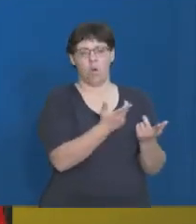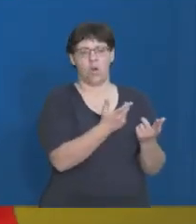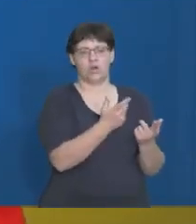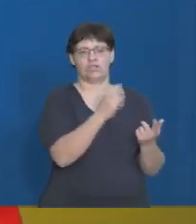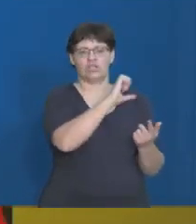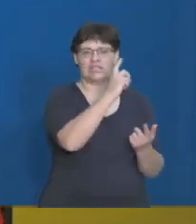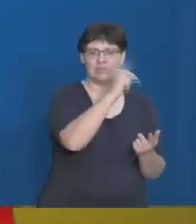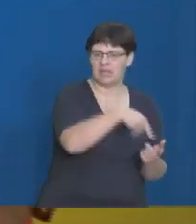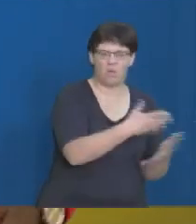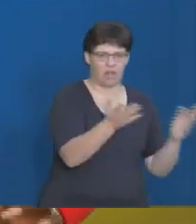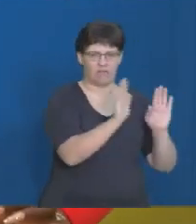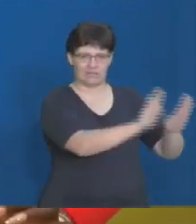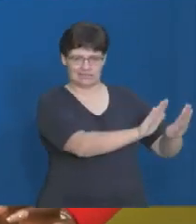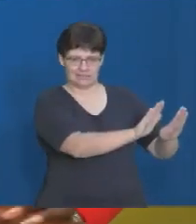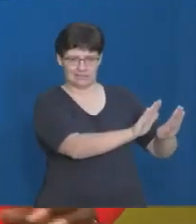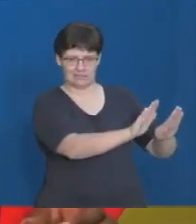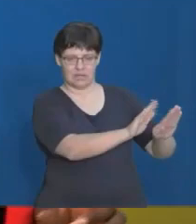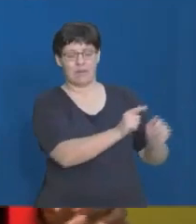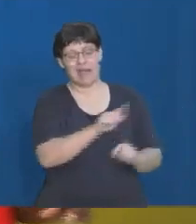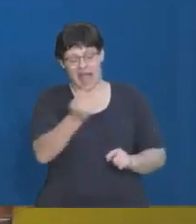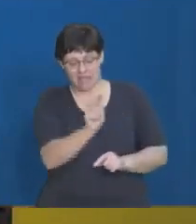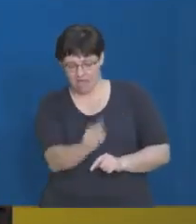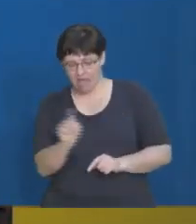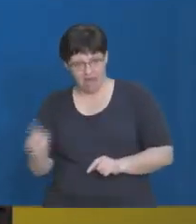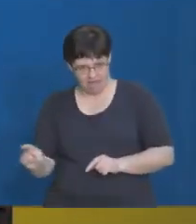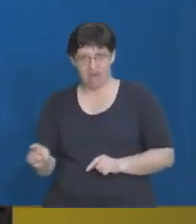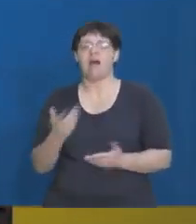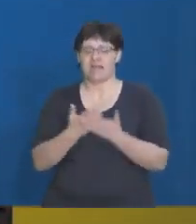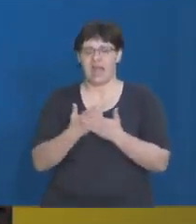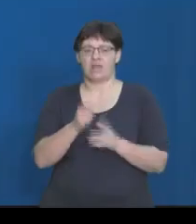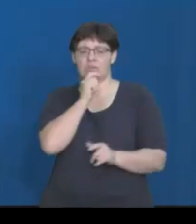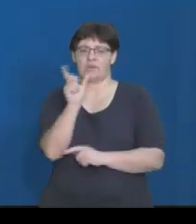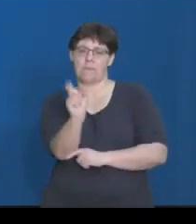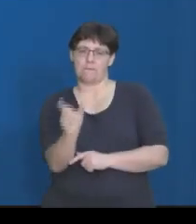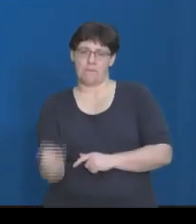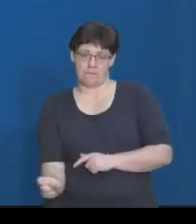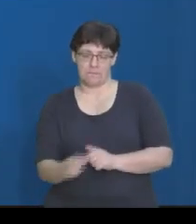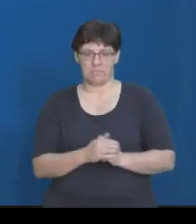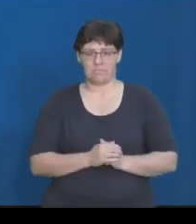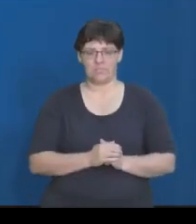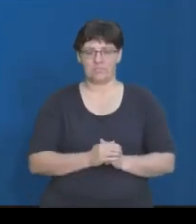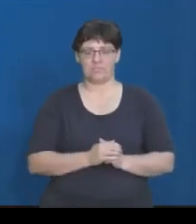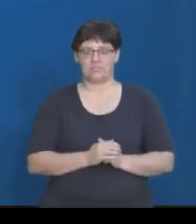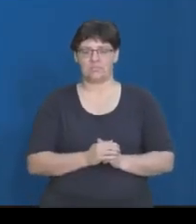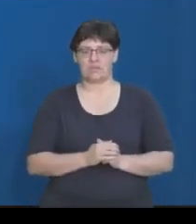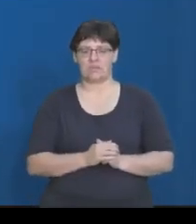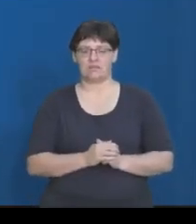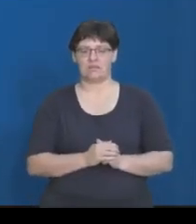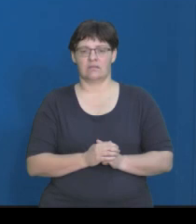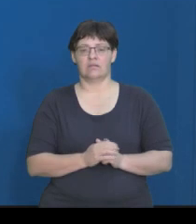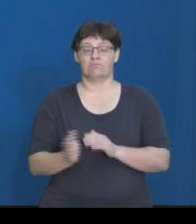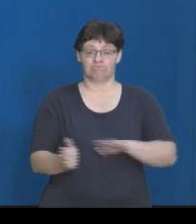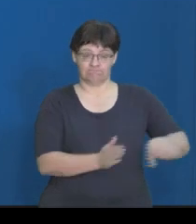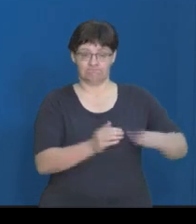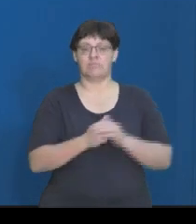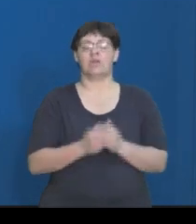for question 1.3 only. But the rest of the paper, you are fine. Right, then we move on. We